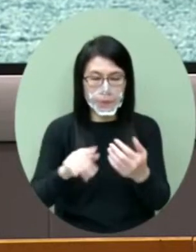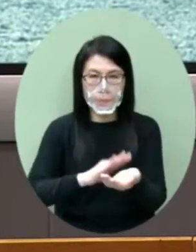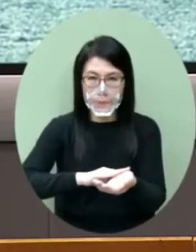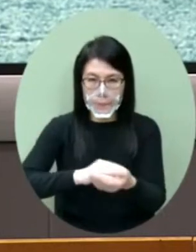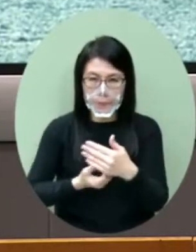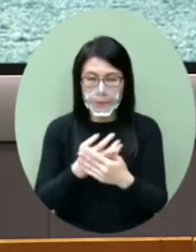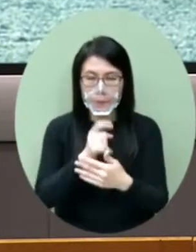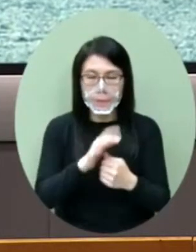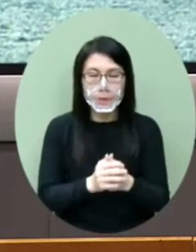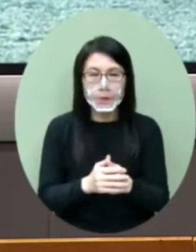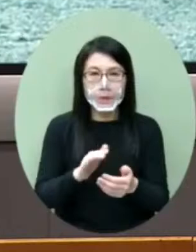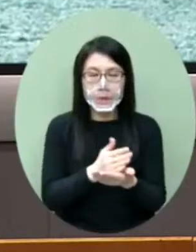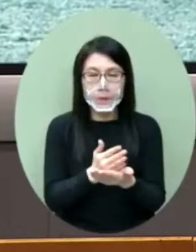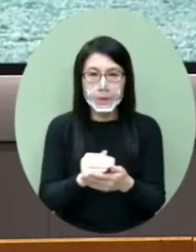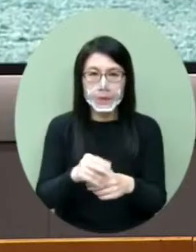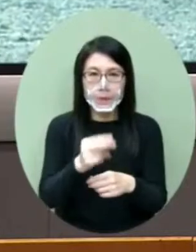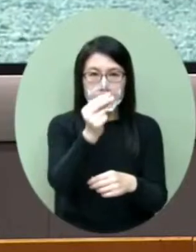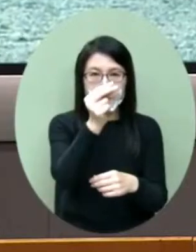we have